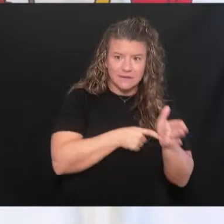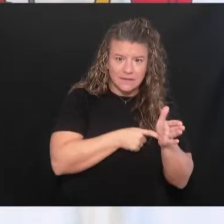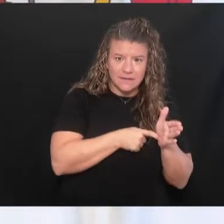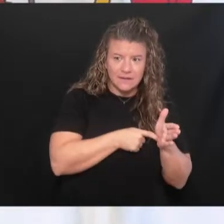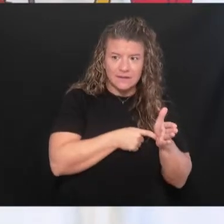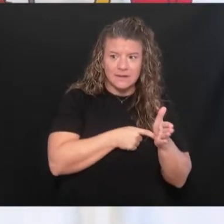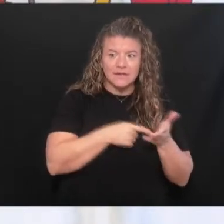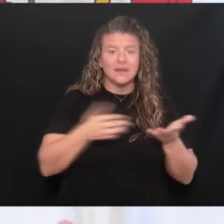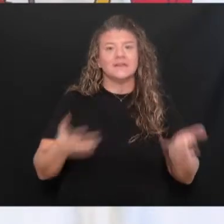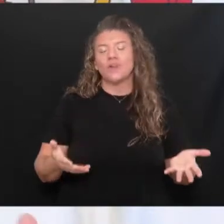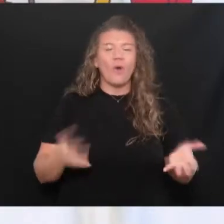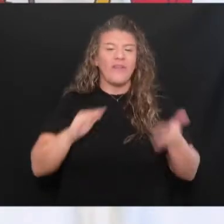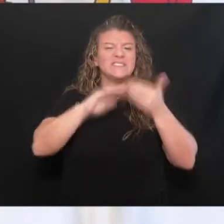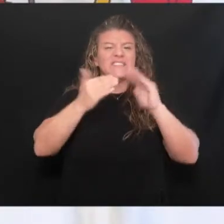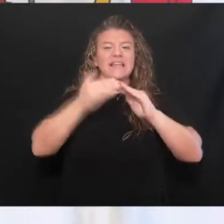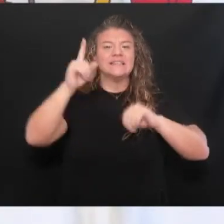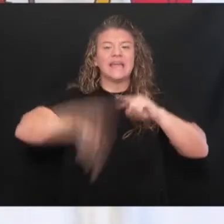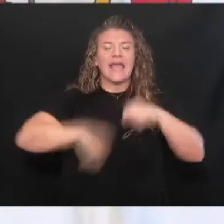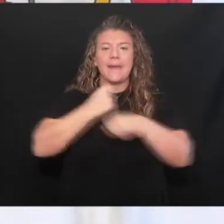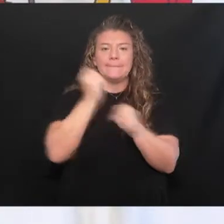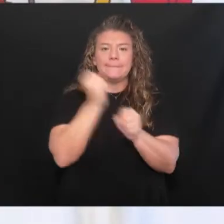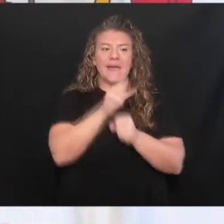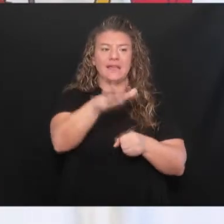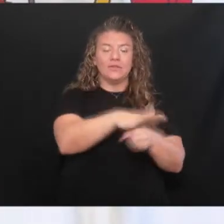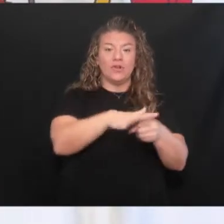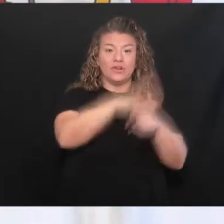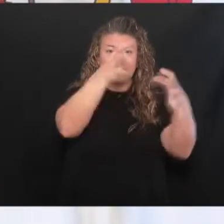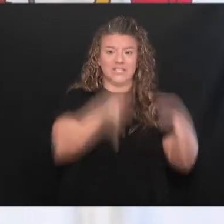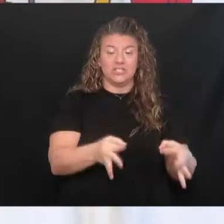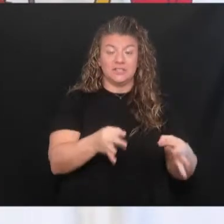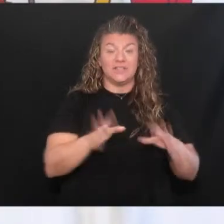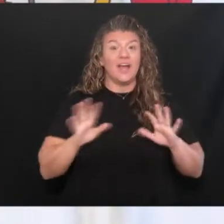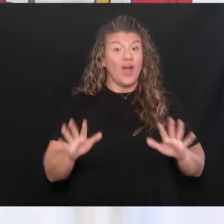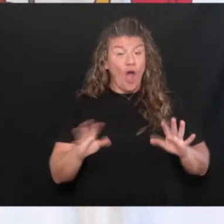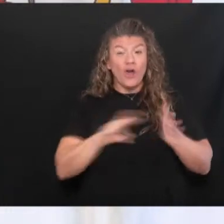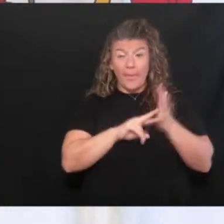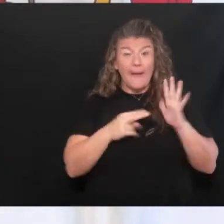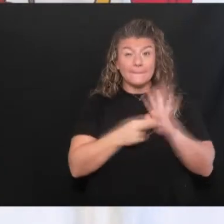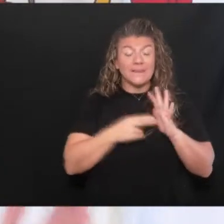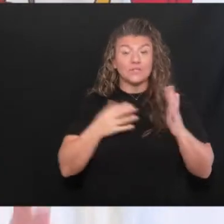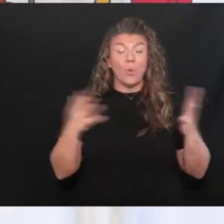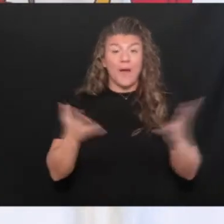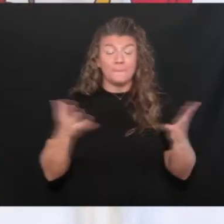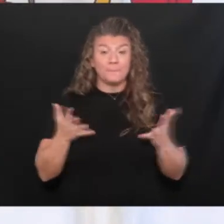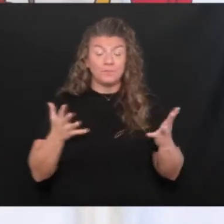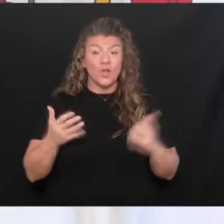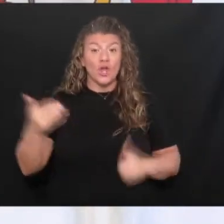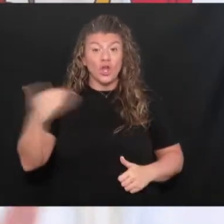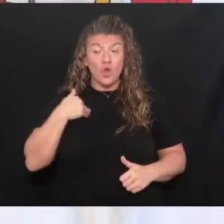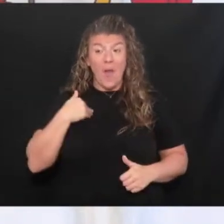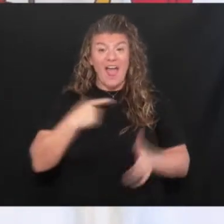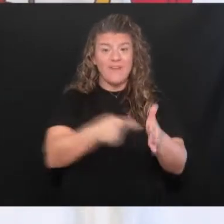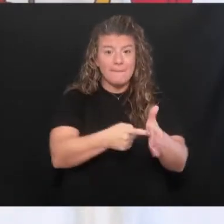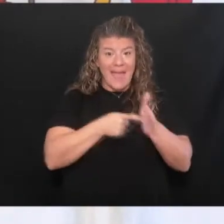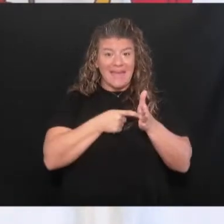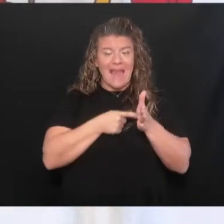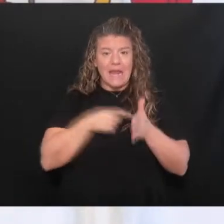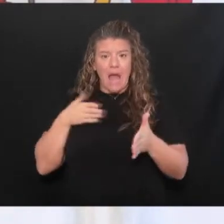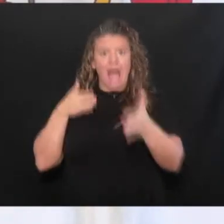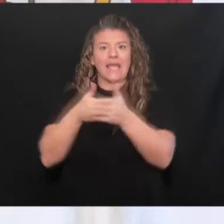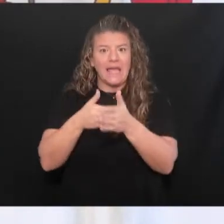so, or the cities can't mandate. So you basically got a mandate against a